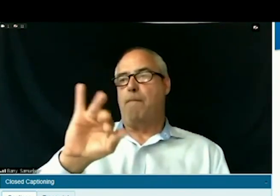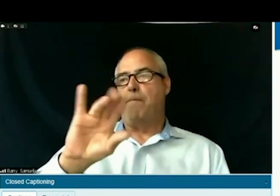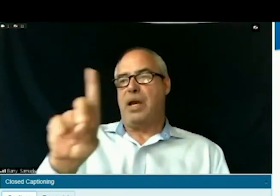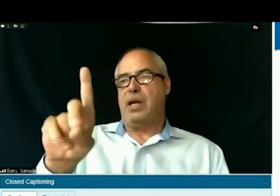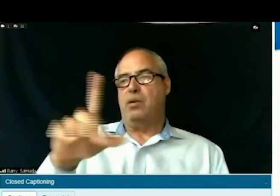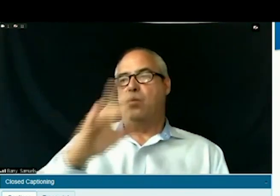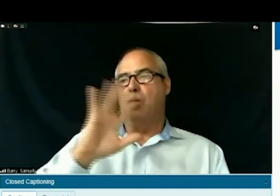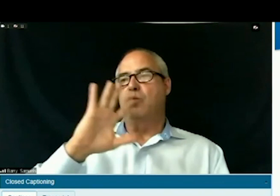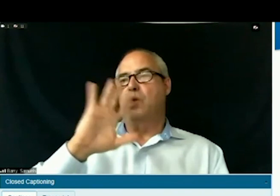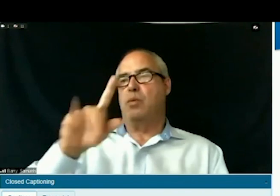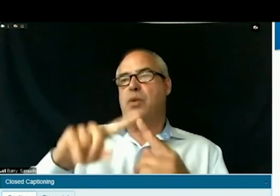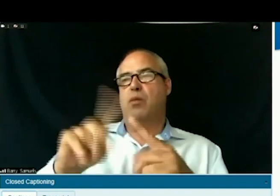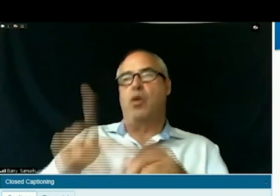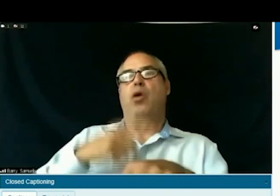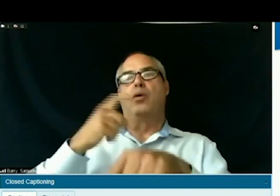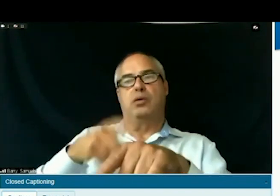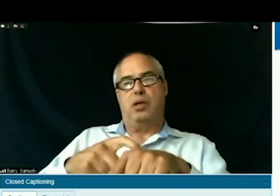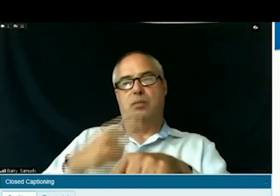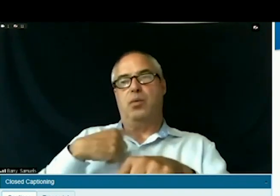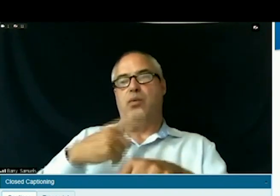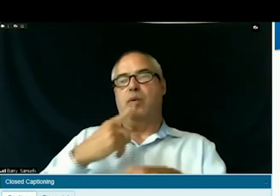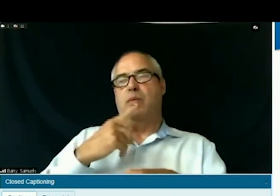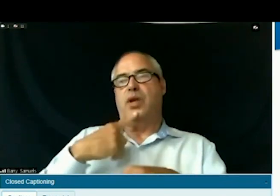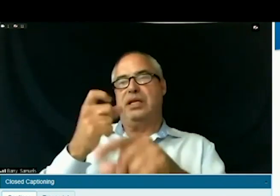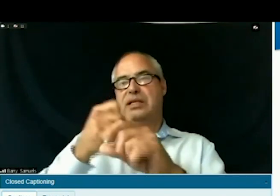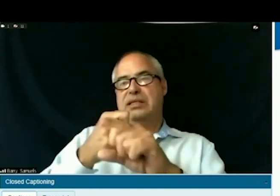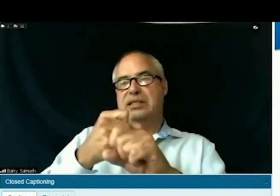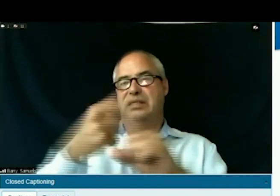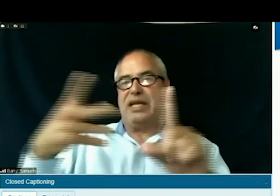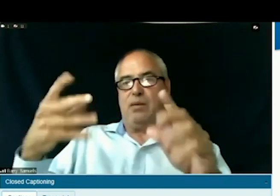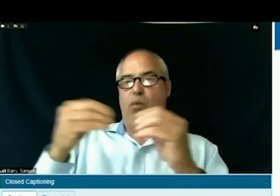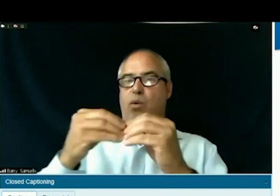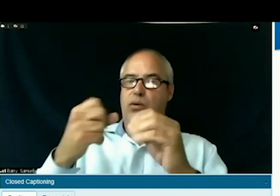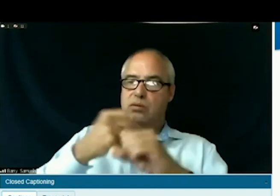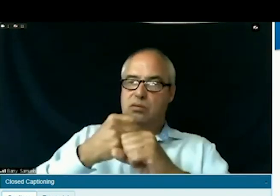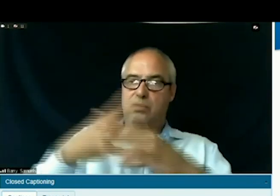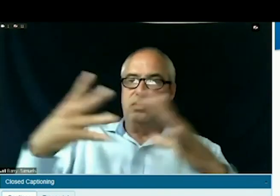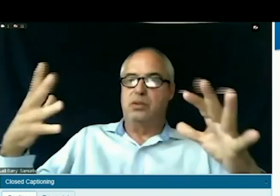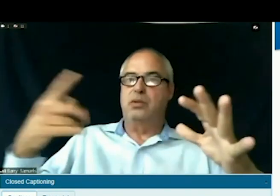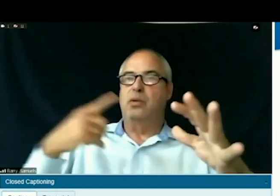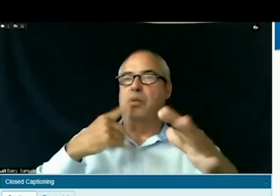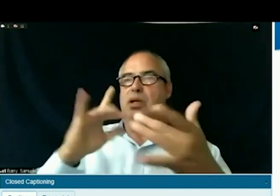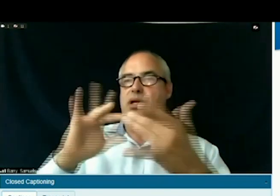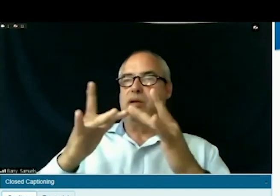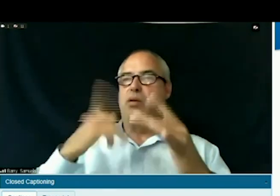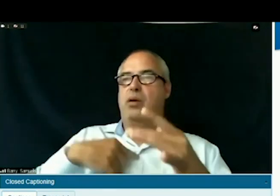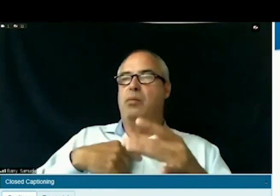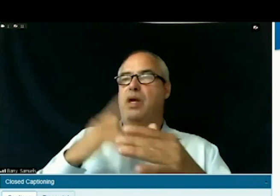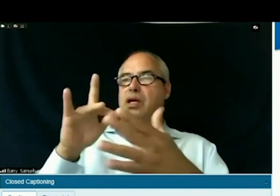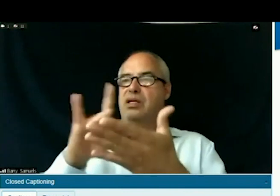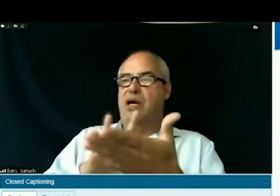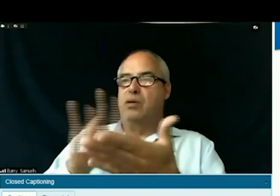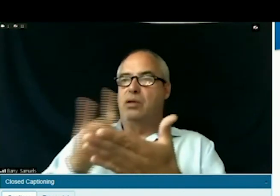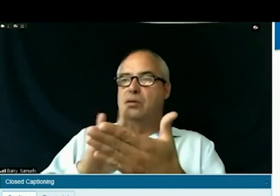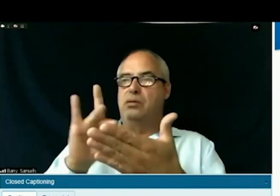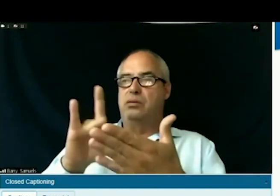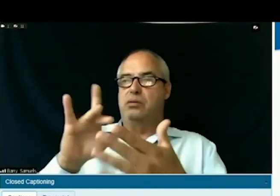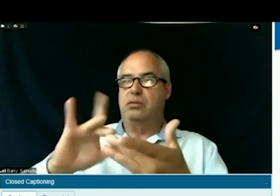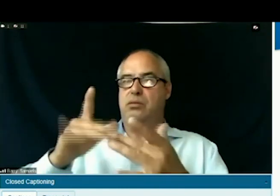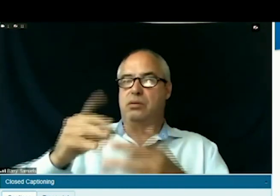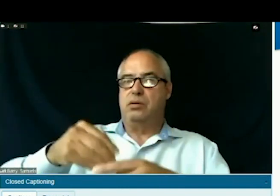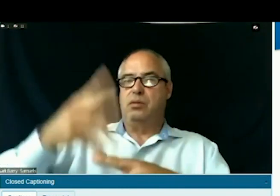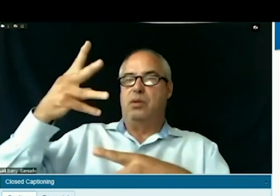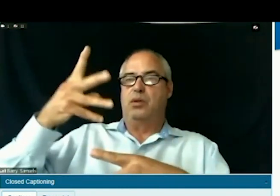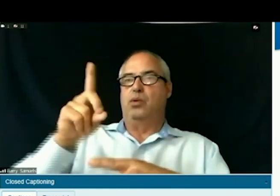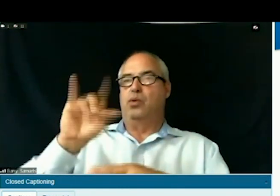about for a long time. We have to extend broadband so people have, the opportunity to dial in, if you will, to do